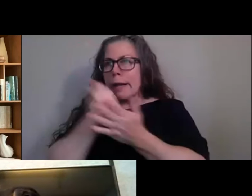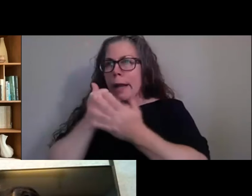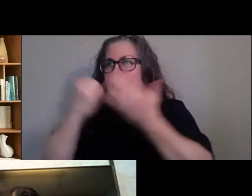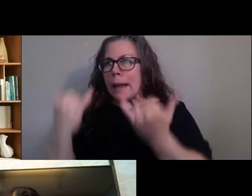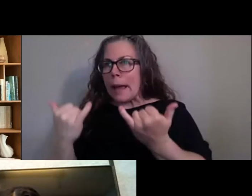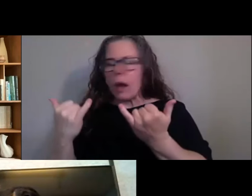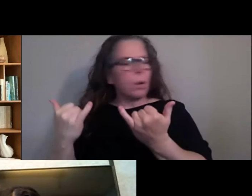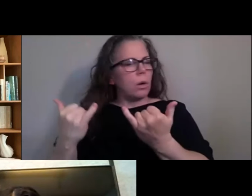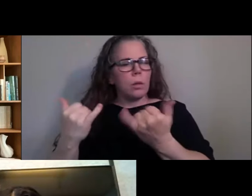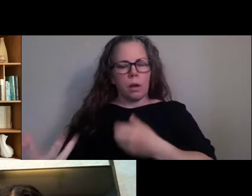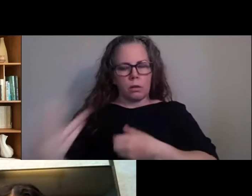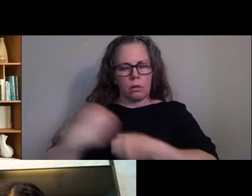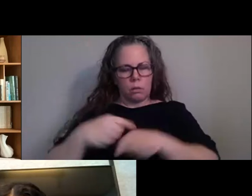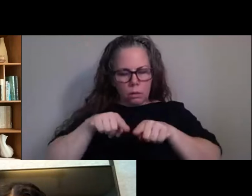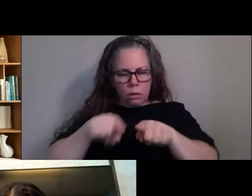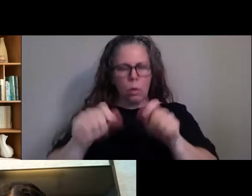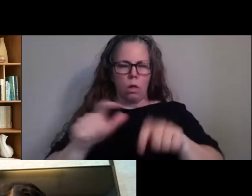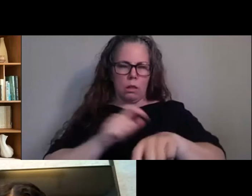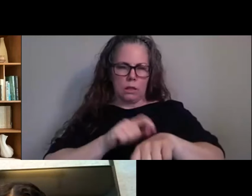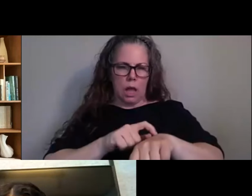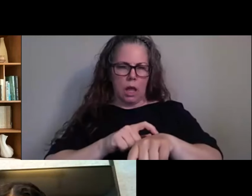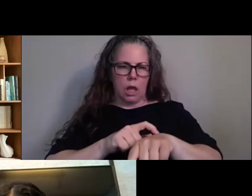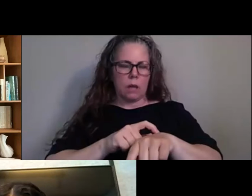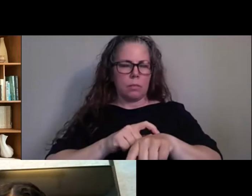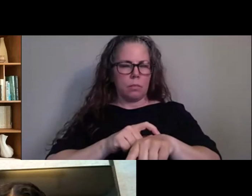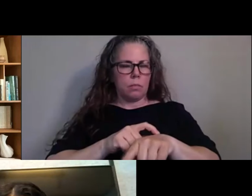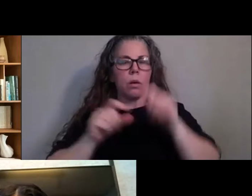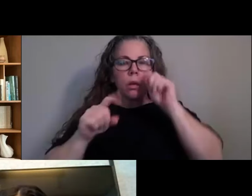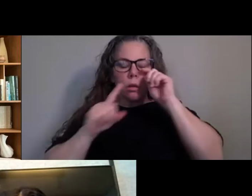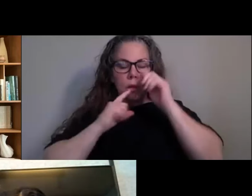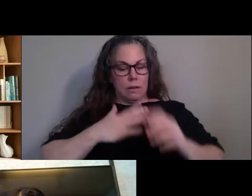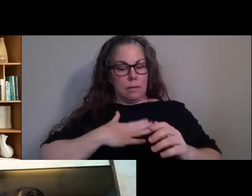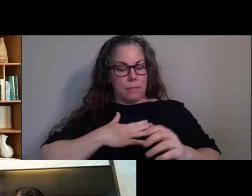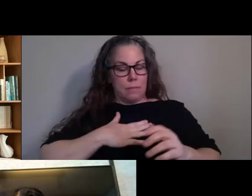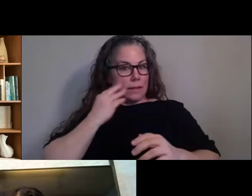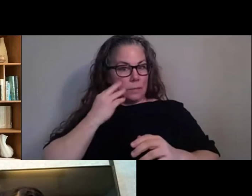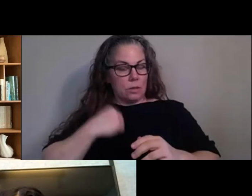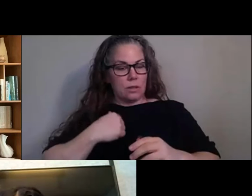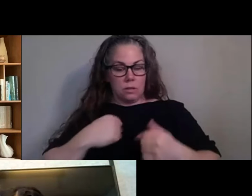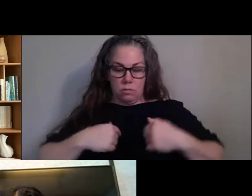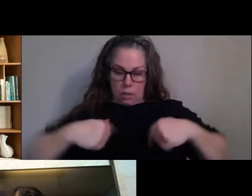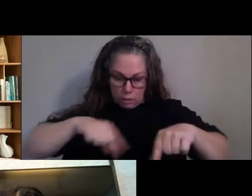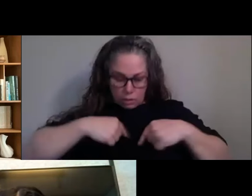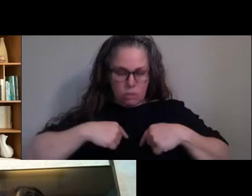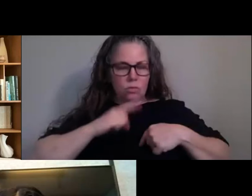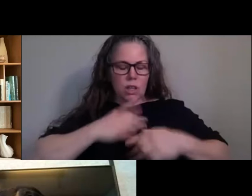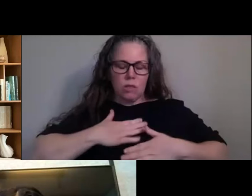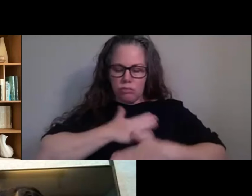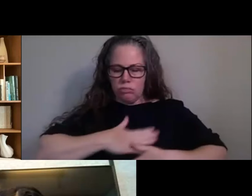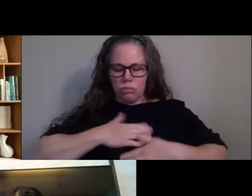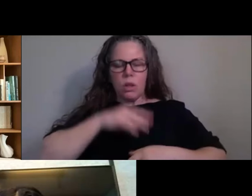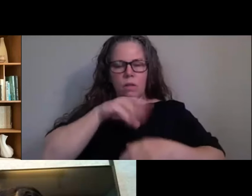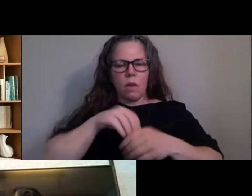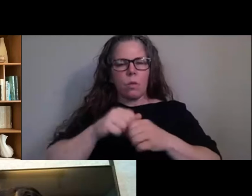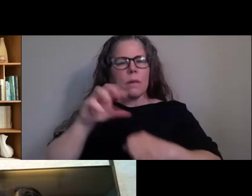involve them in your work. And one of the occasions that I had that has highlighted that is we're really pleased to be part of the